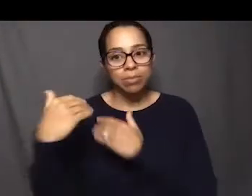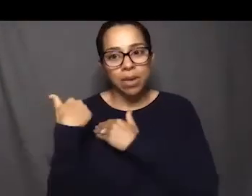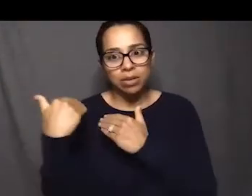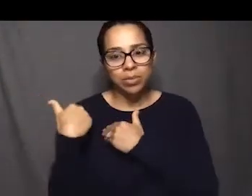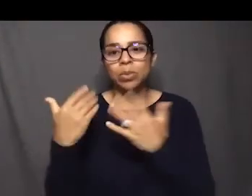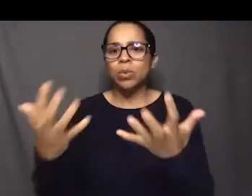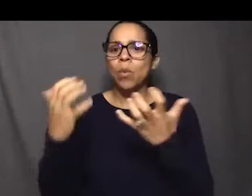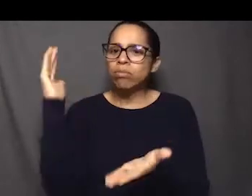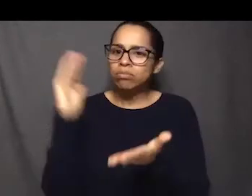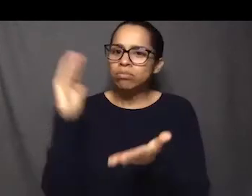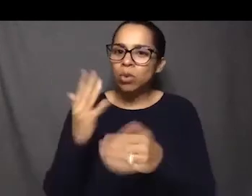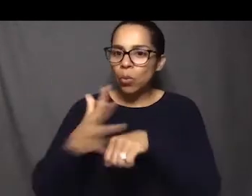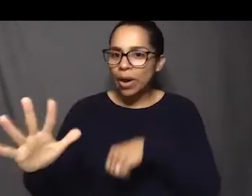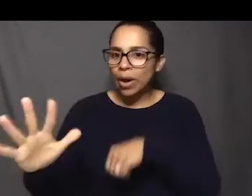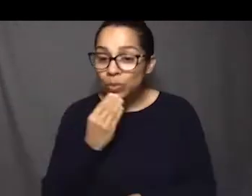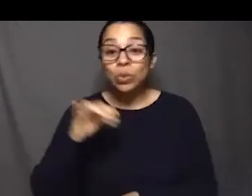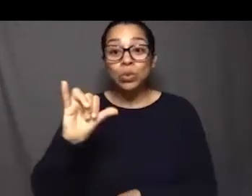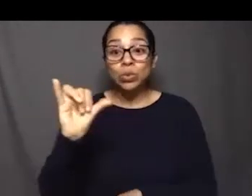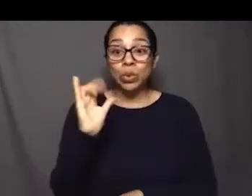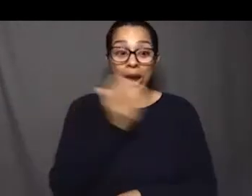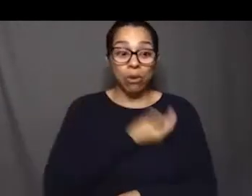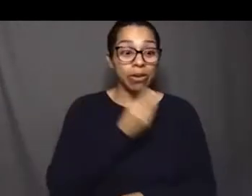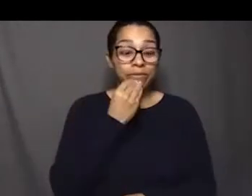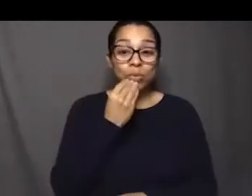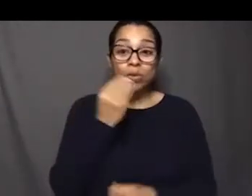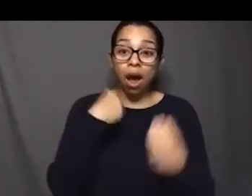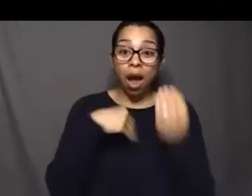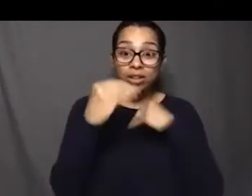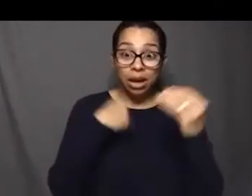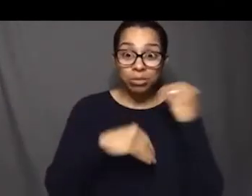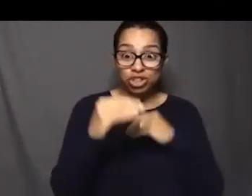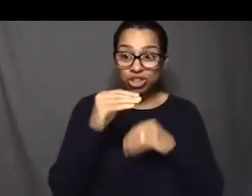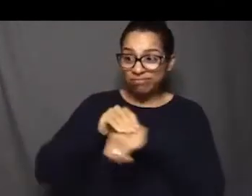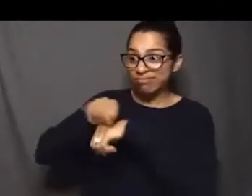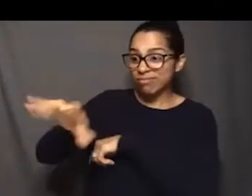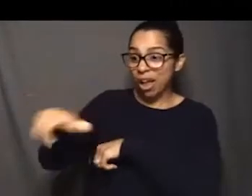waste and limiting the impact our food consumption has on people around the world.